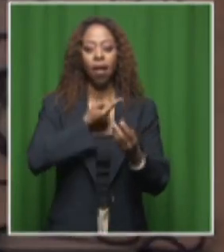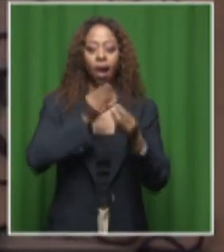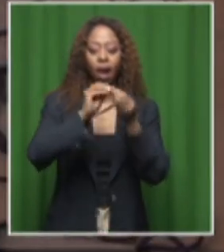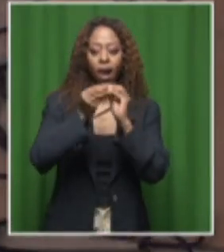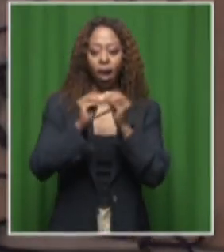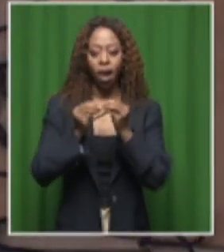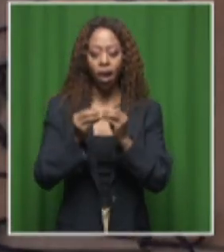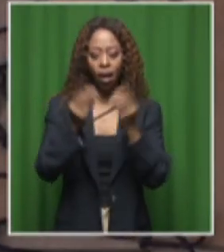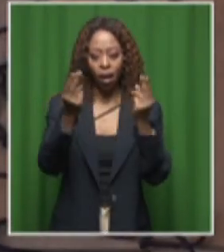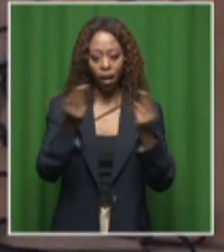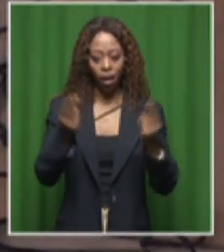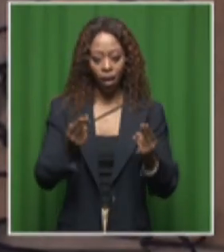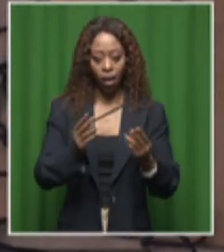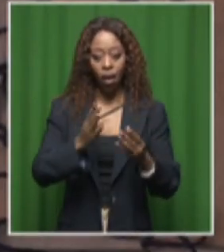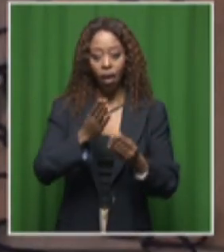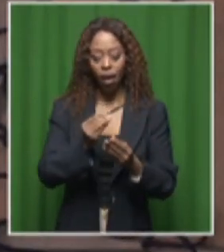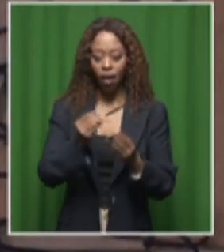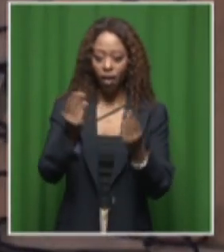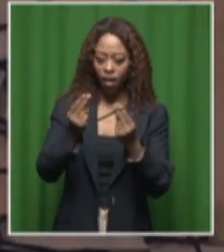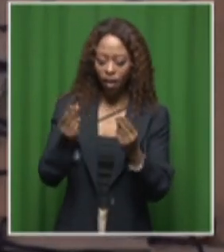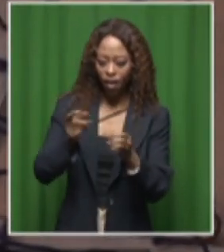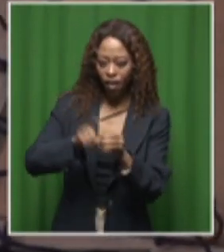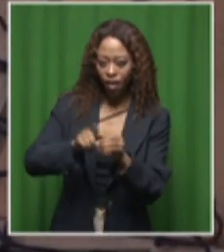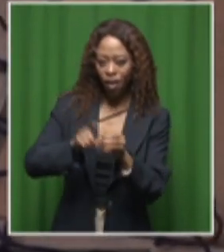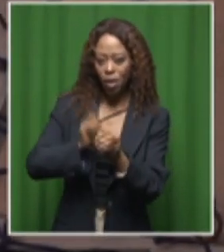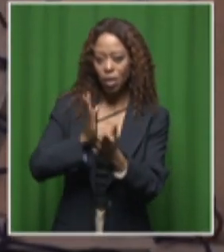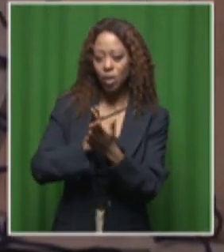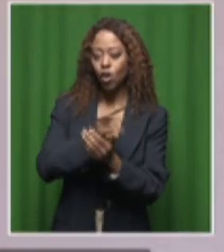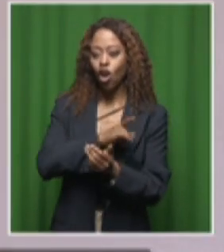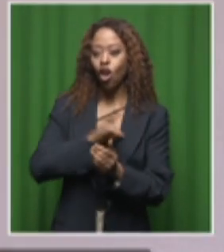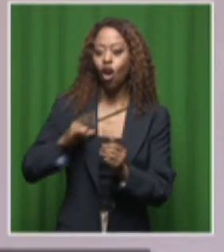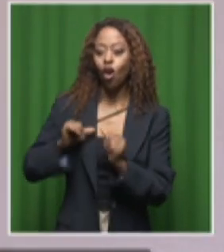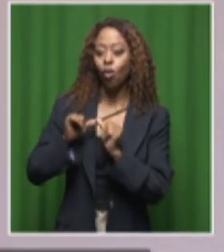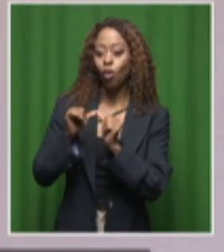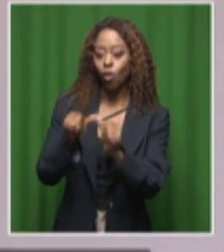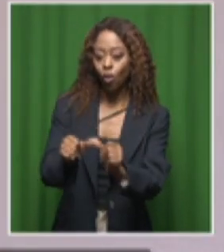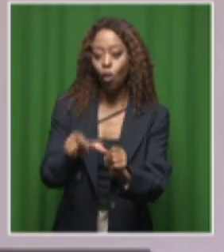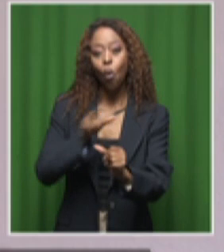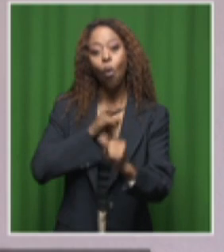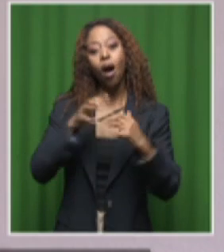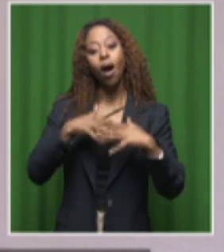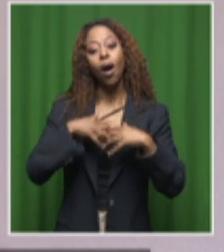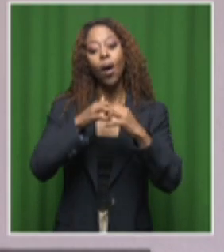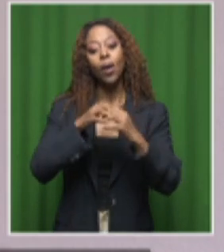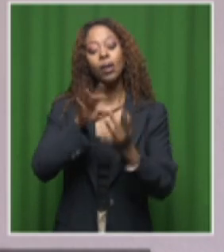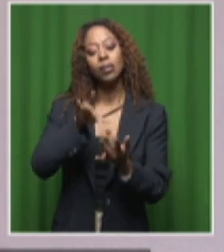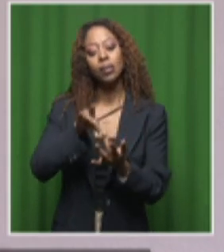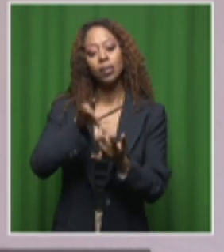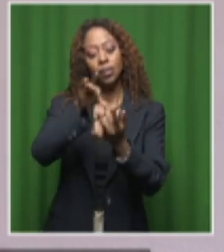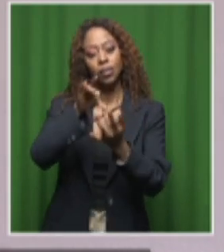combines artistry, quality, and sustainability to create one-of-a-kind rugs.